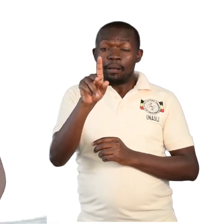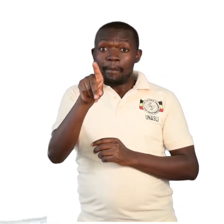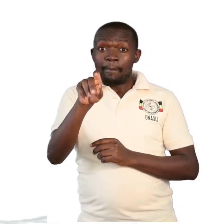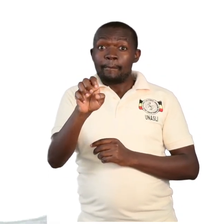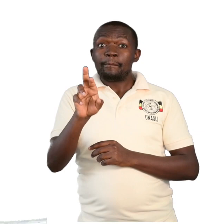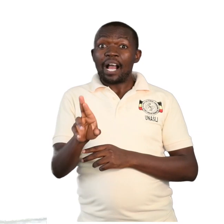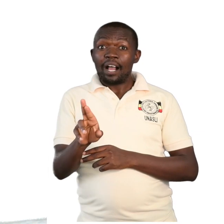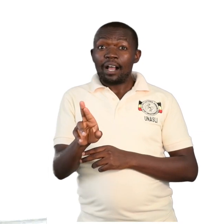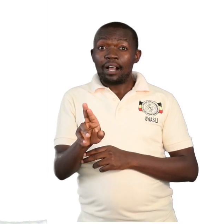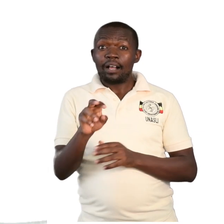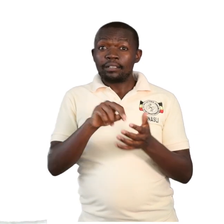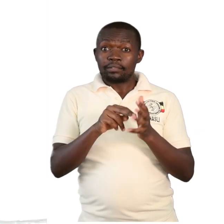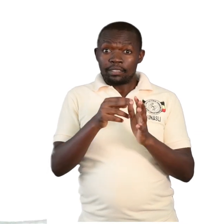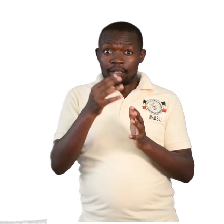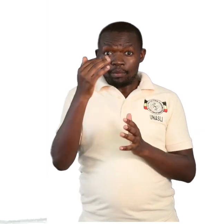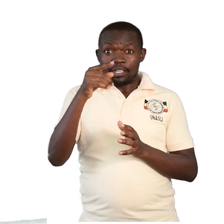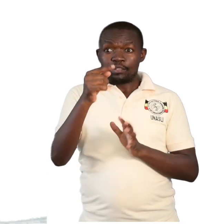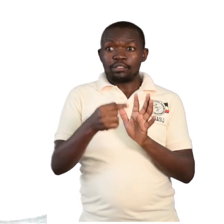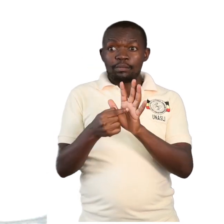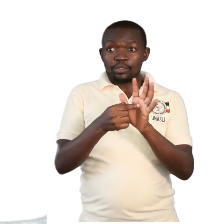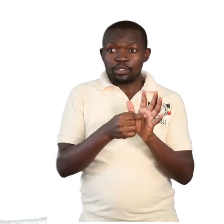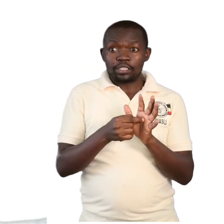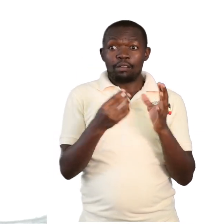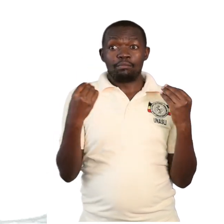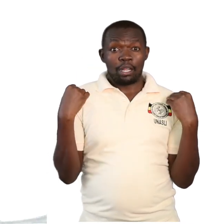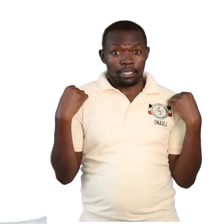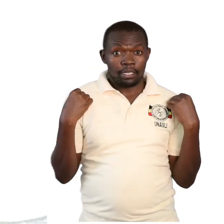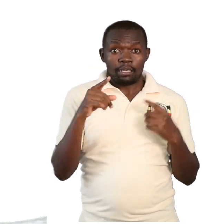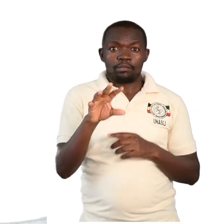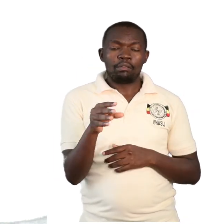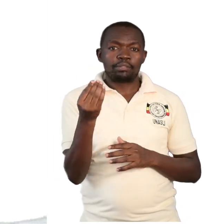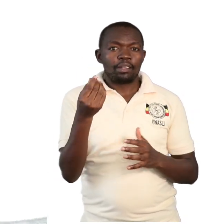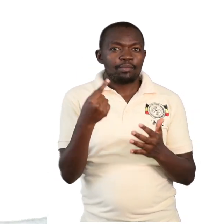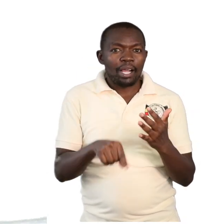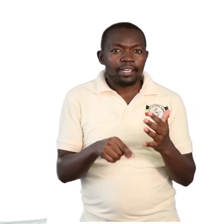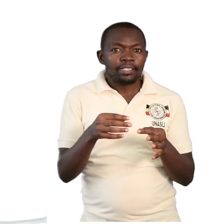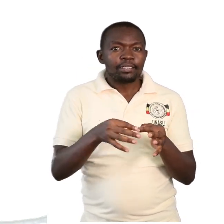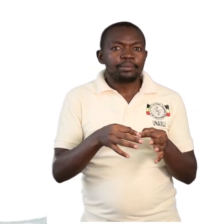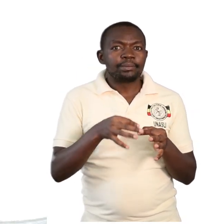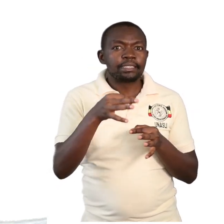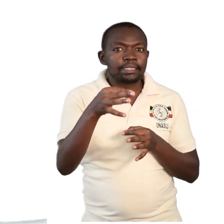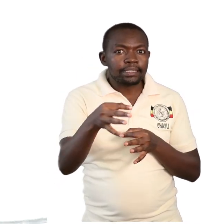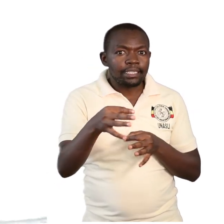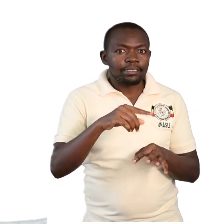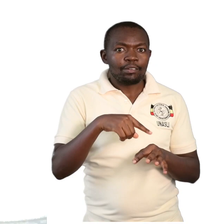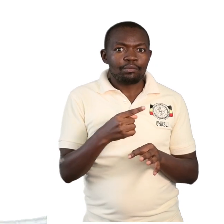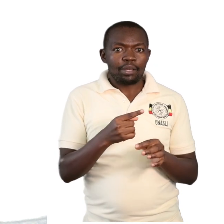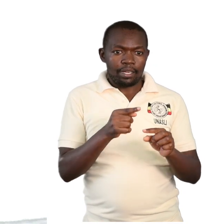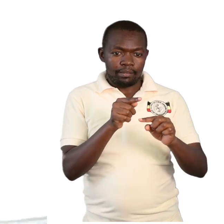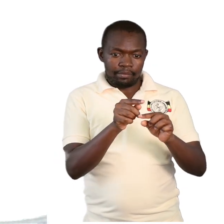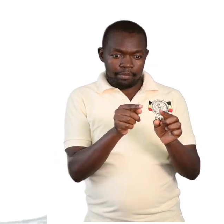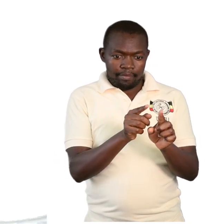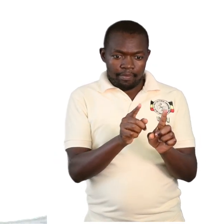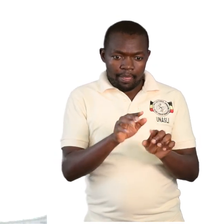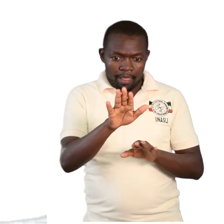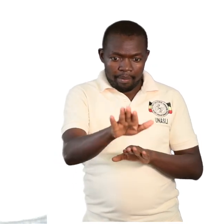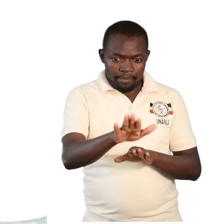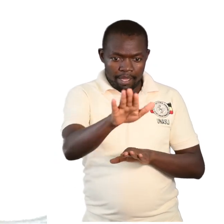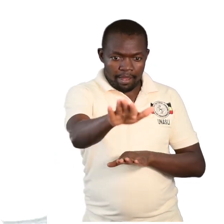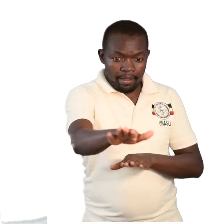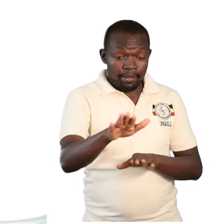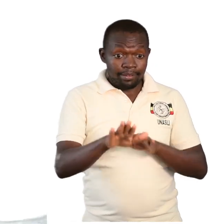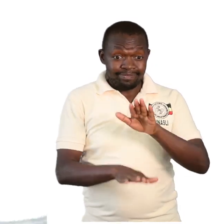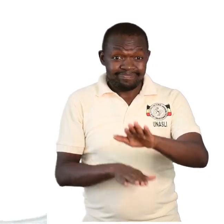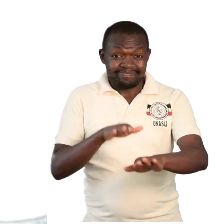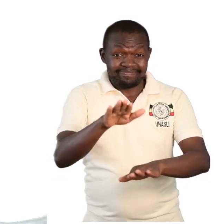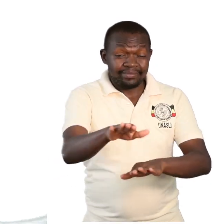since you have demonstrated that practically you have found your own distance when you move through those 2 points, you did calculate